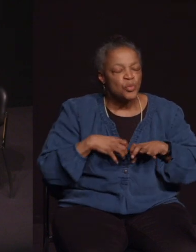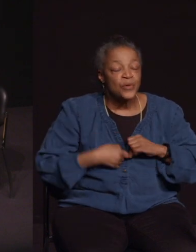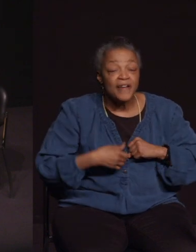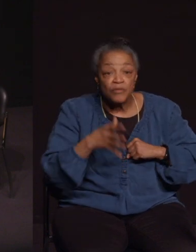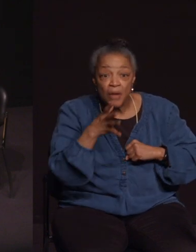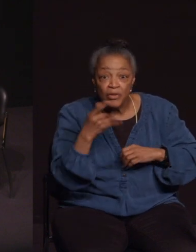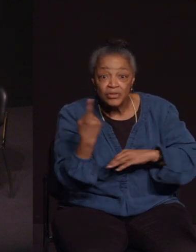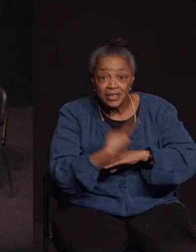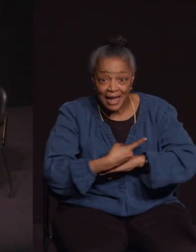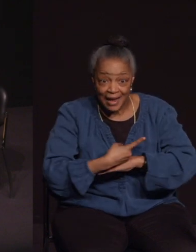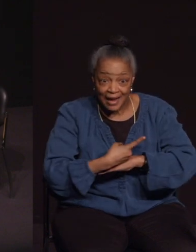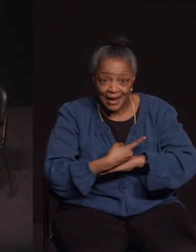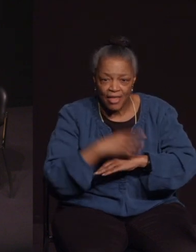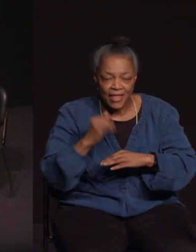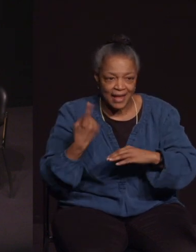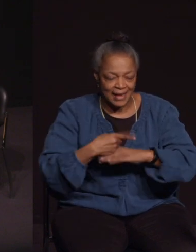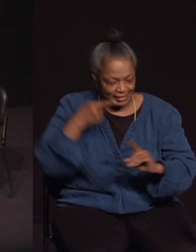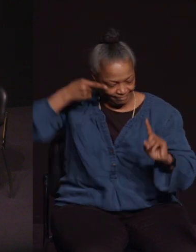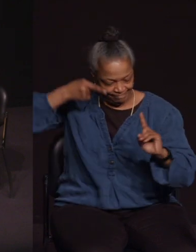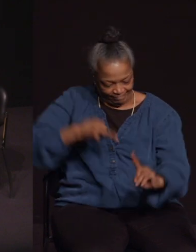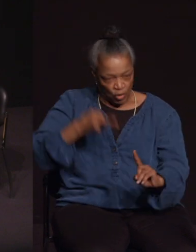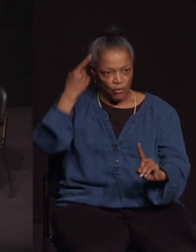is specifically for them.